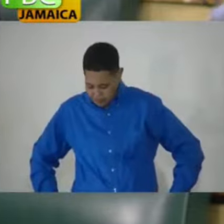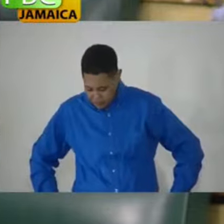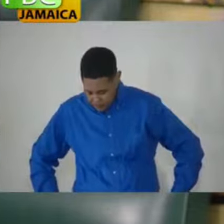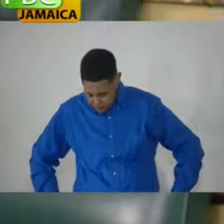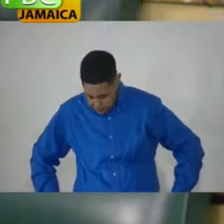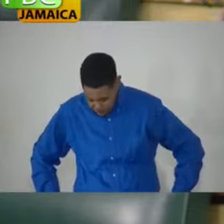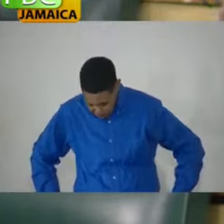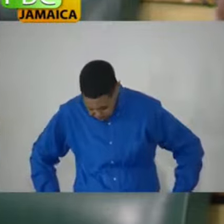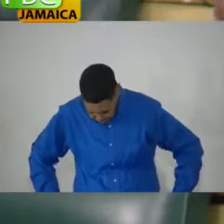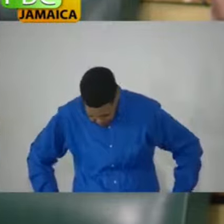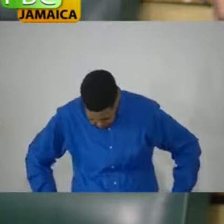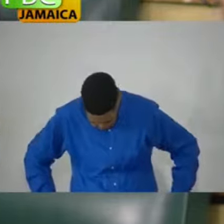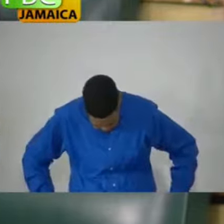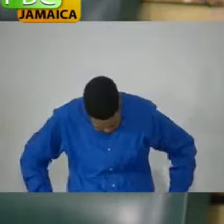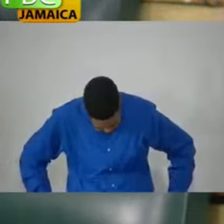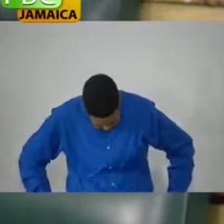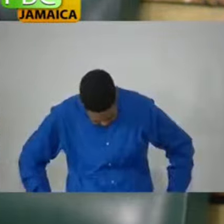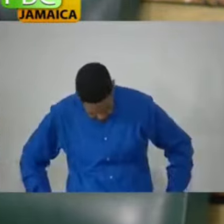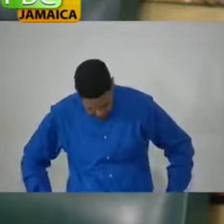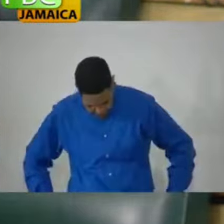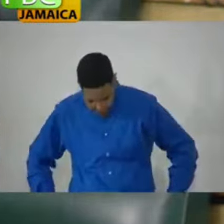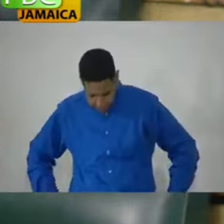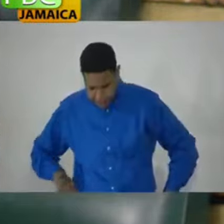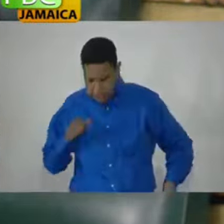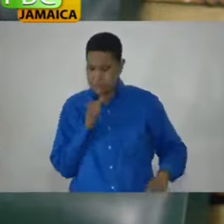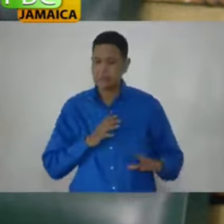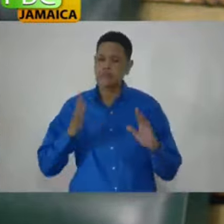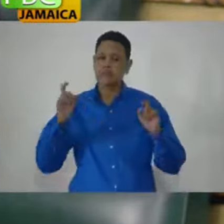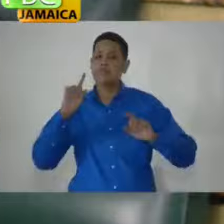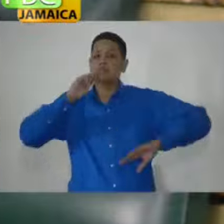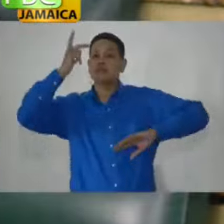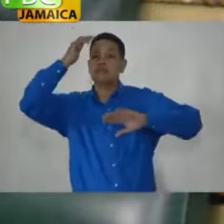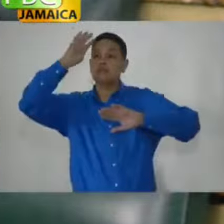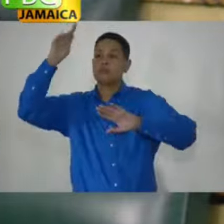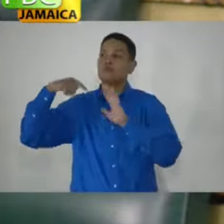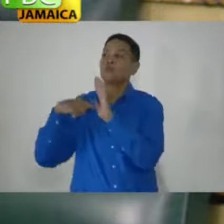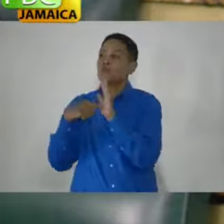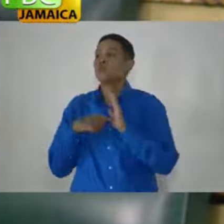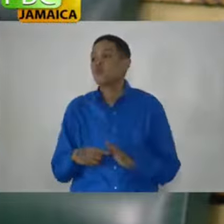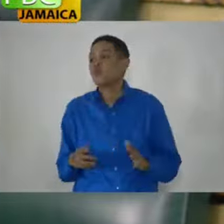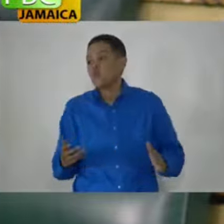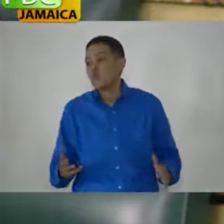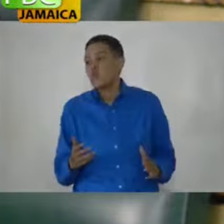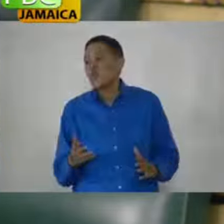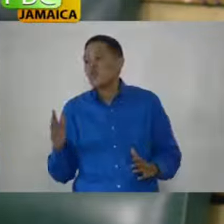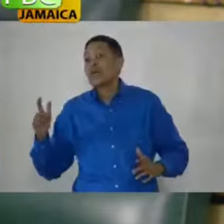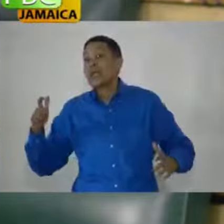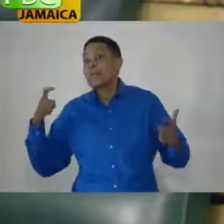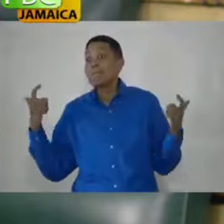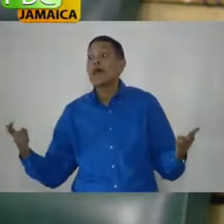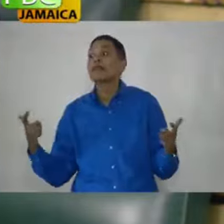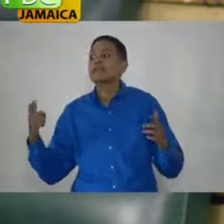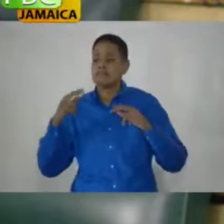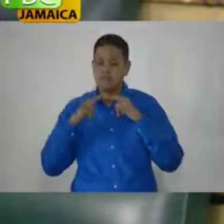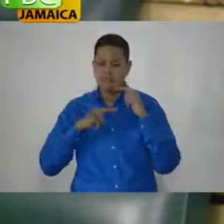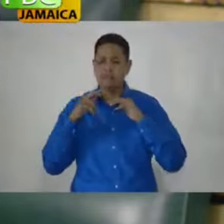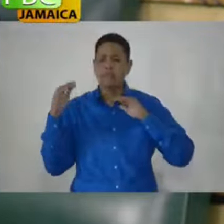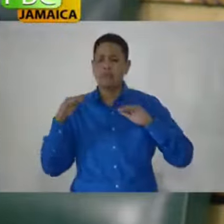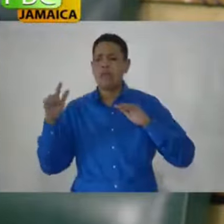Madam Speaker, the Prime Minister demonstrated the massive